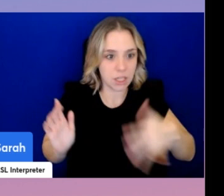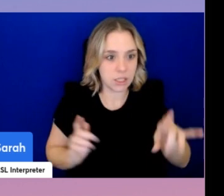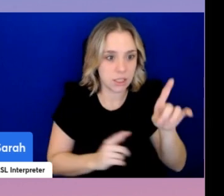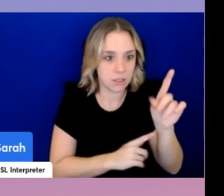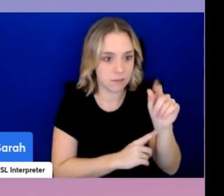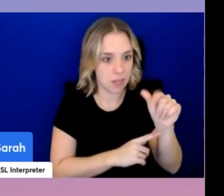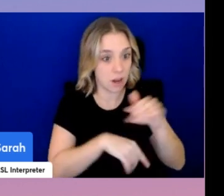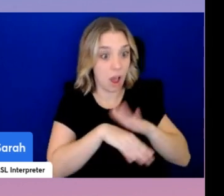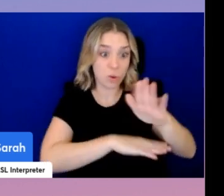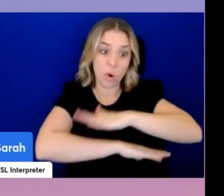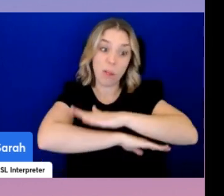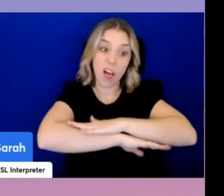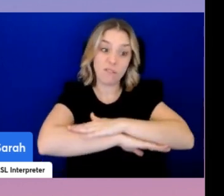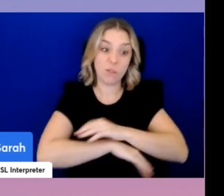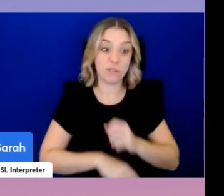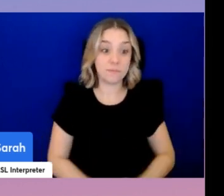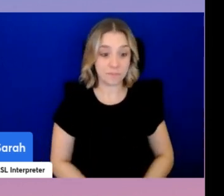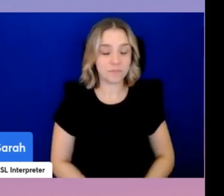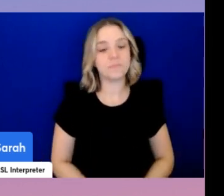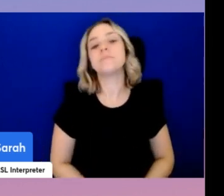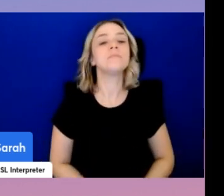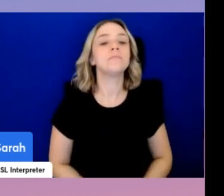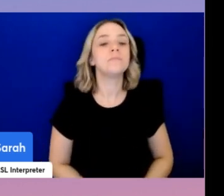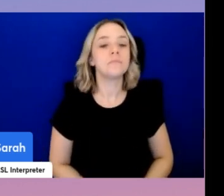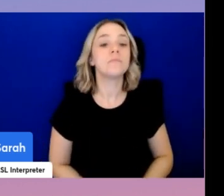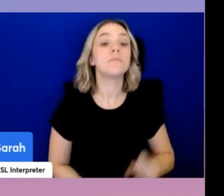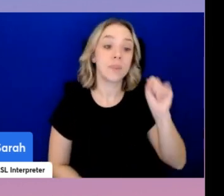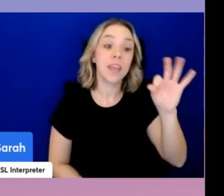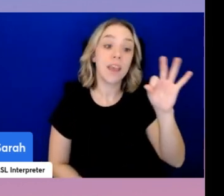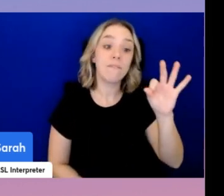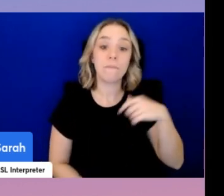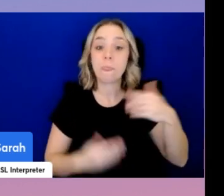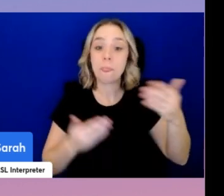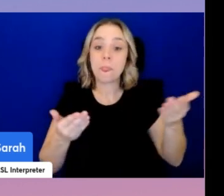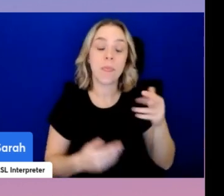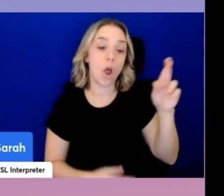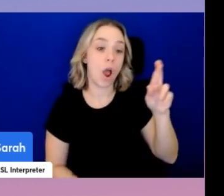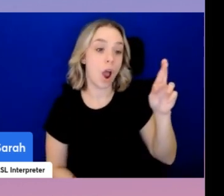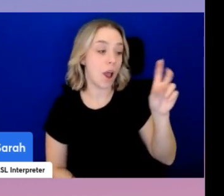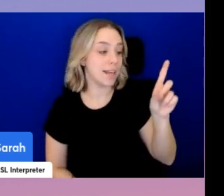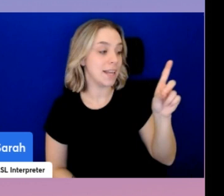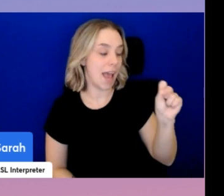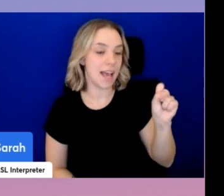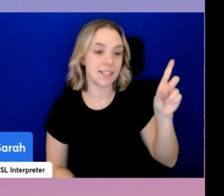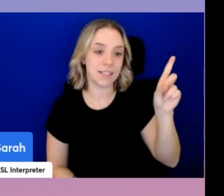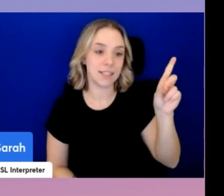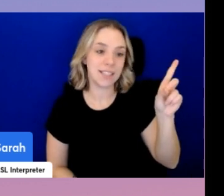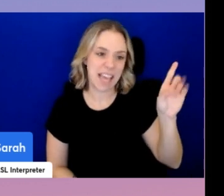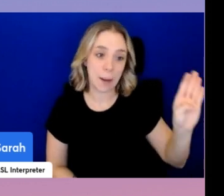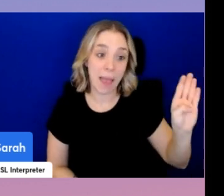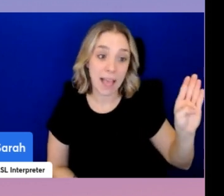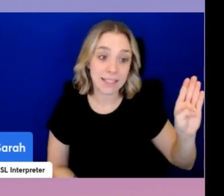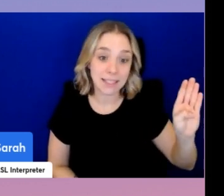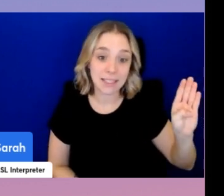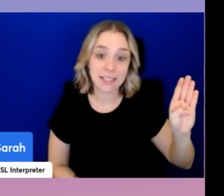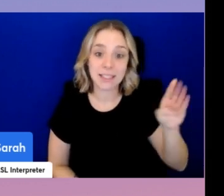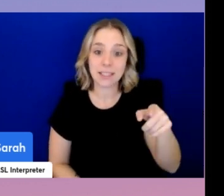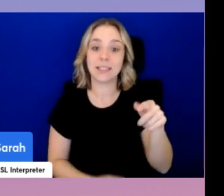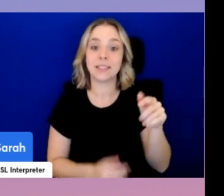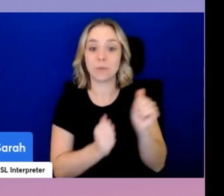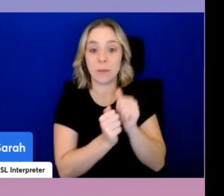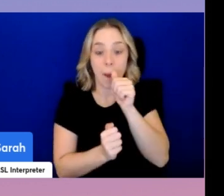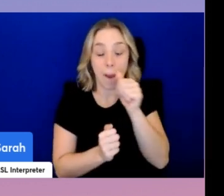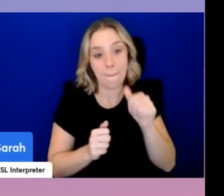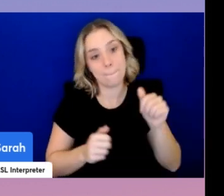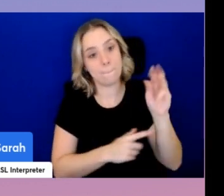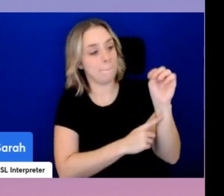platform. If I were then to introduce an RDS database, the master password, and the locations in which I can reach